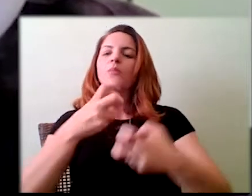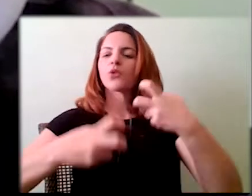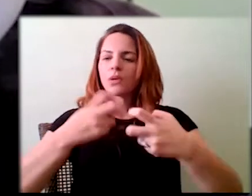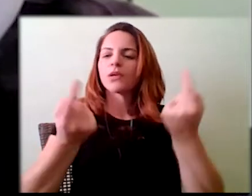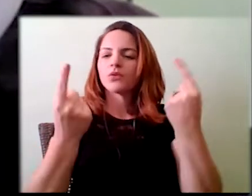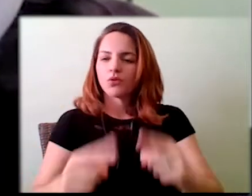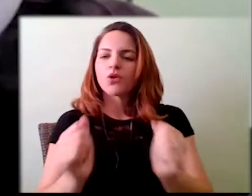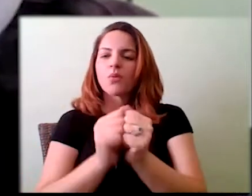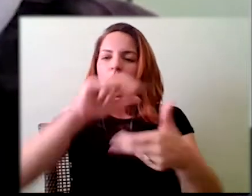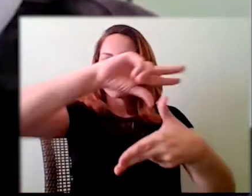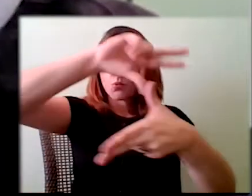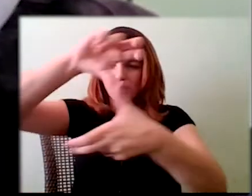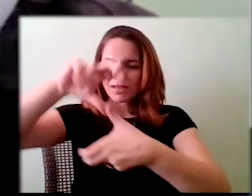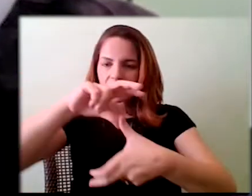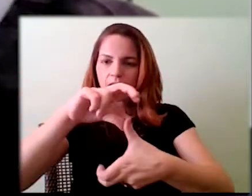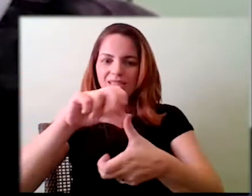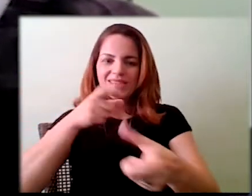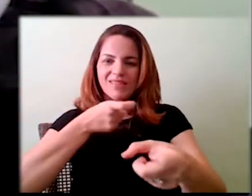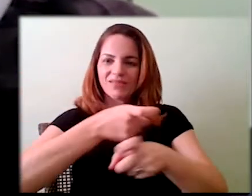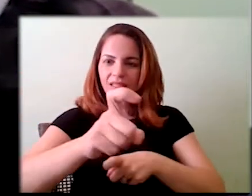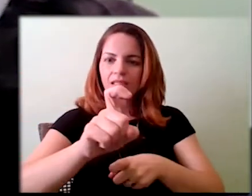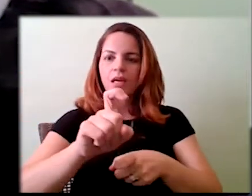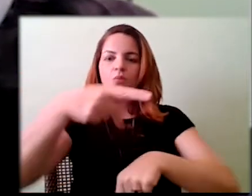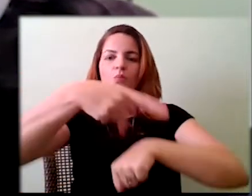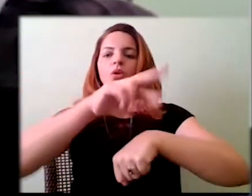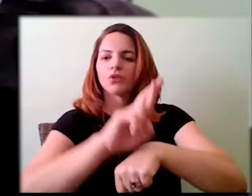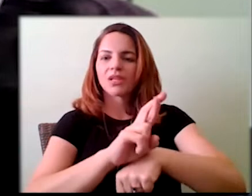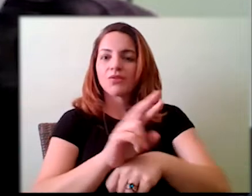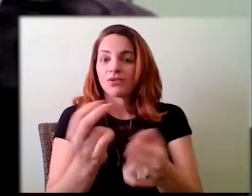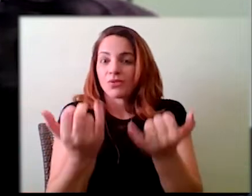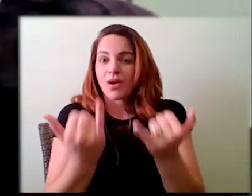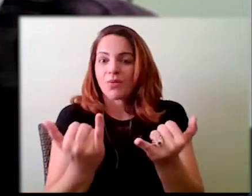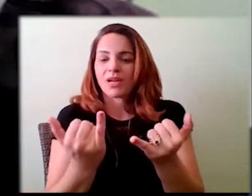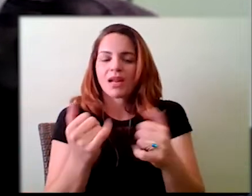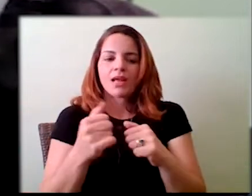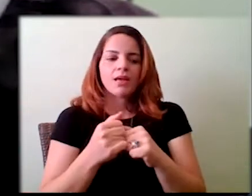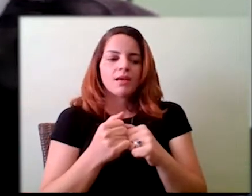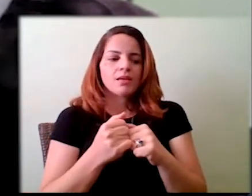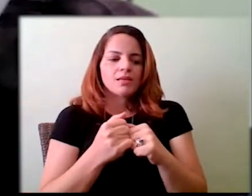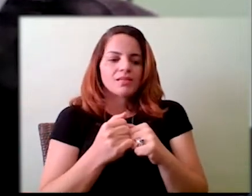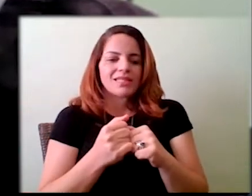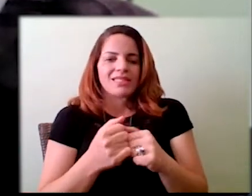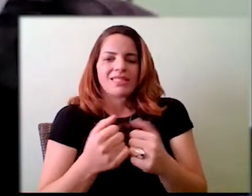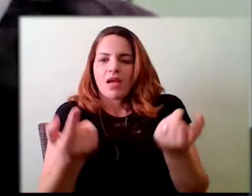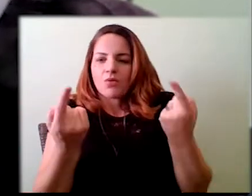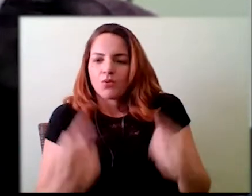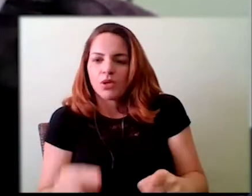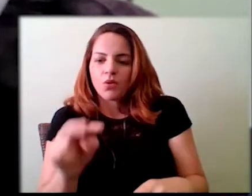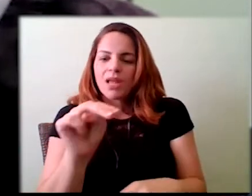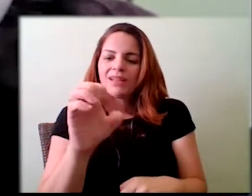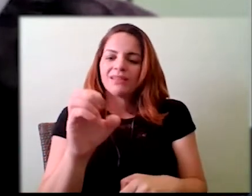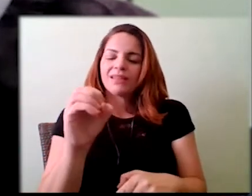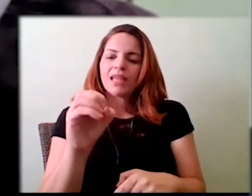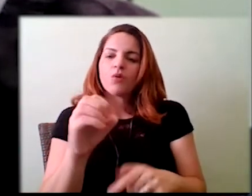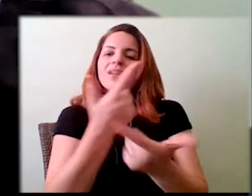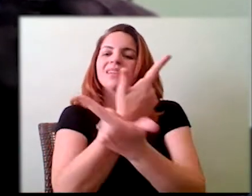has emerged as a key site for the exploration of neoliberalism and disaster capitalism. In Colonial Debts,